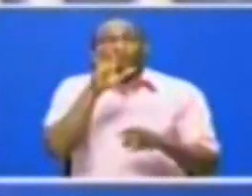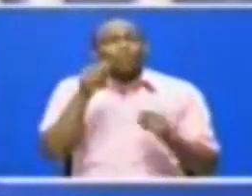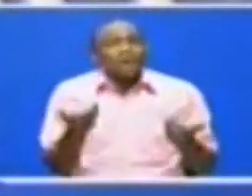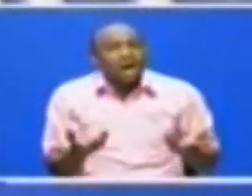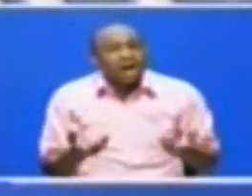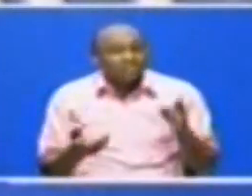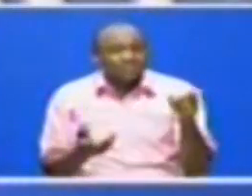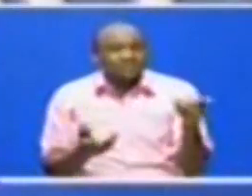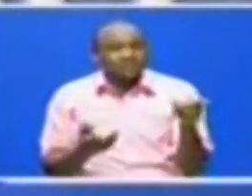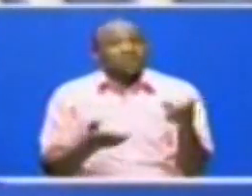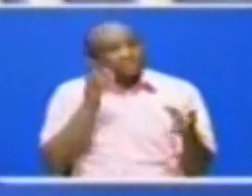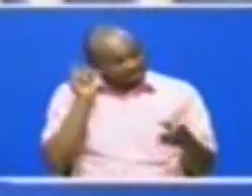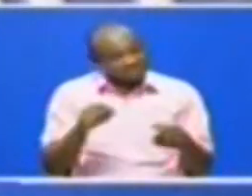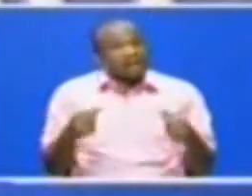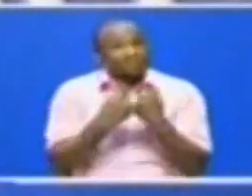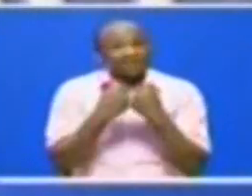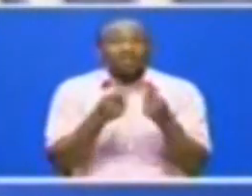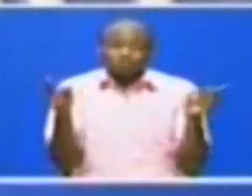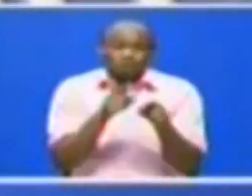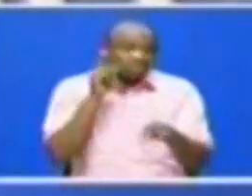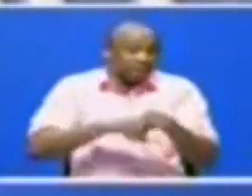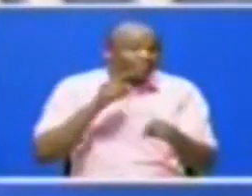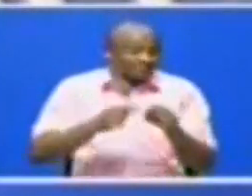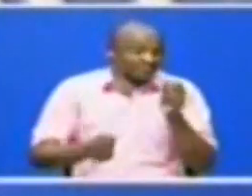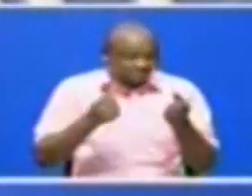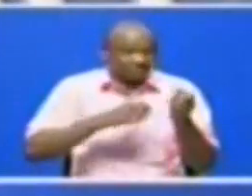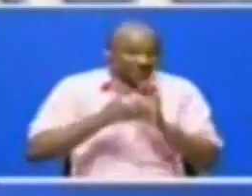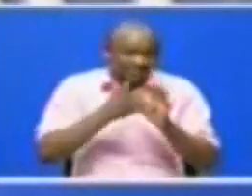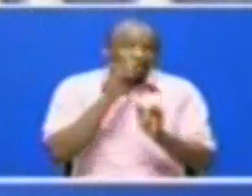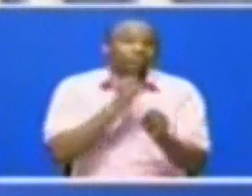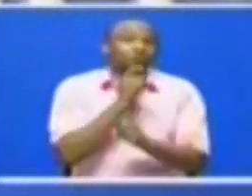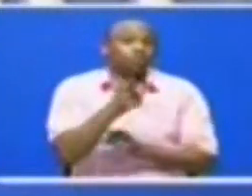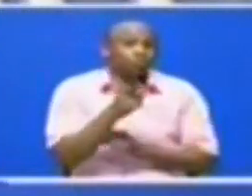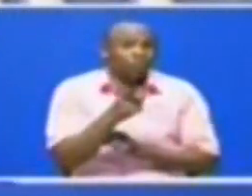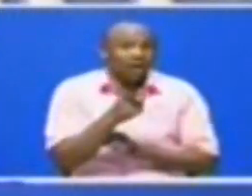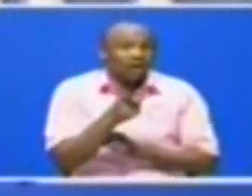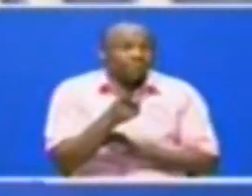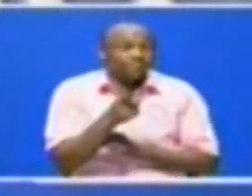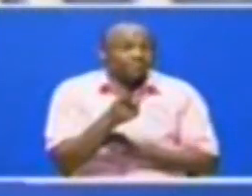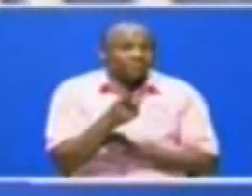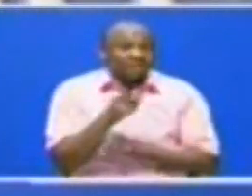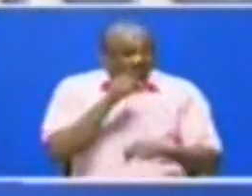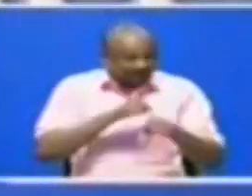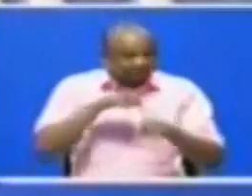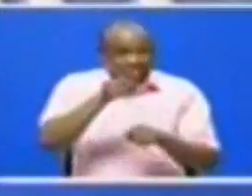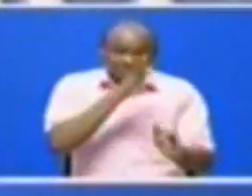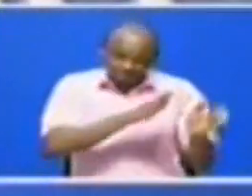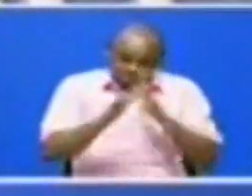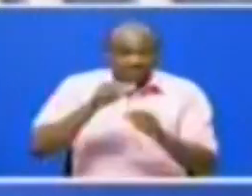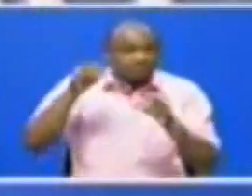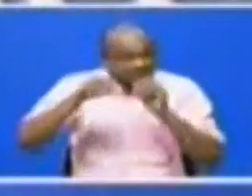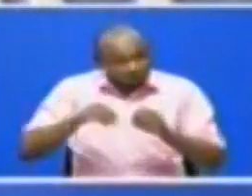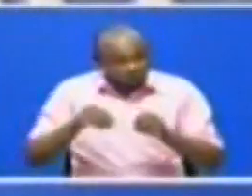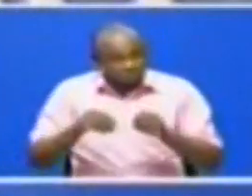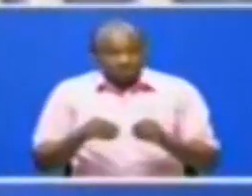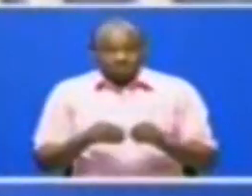from? And this has to be done within a short period of time to ensure that much as they prepare for the election in the